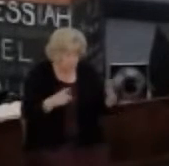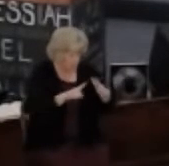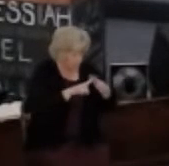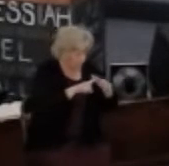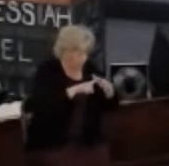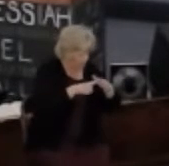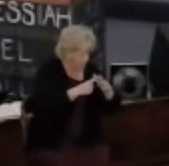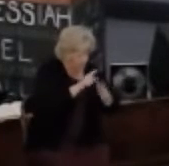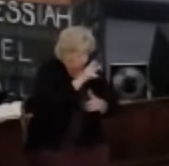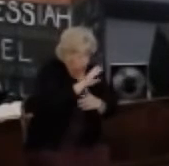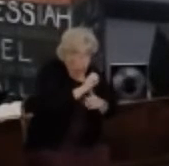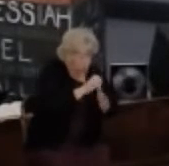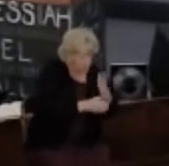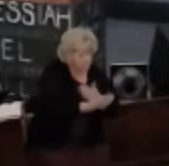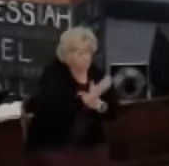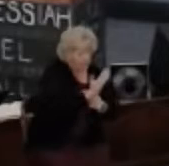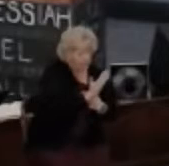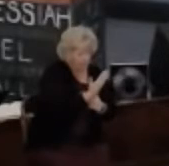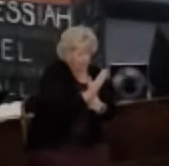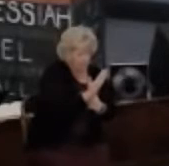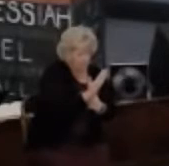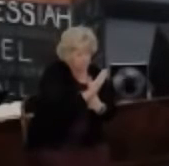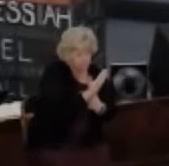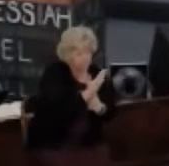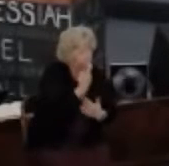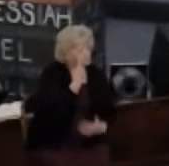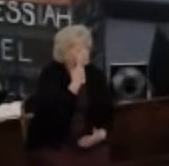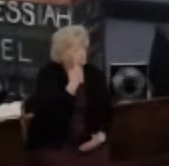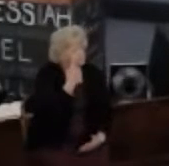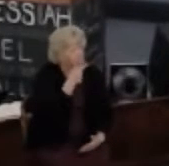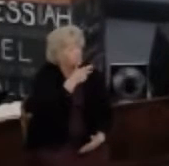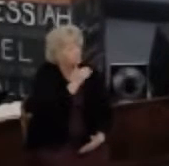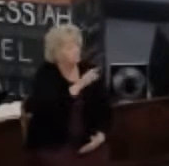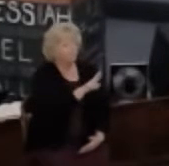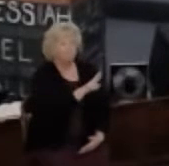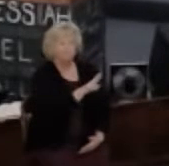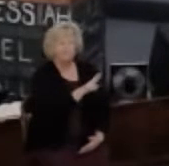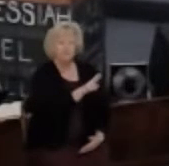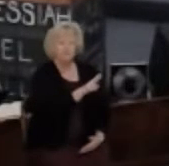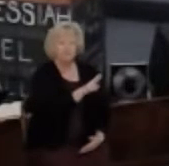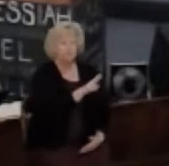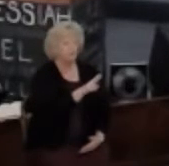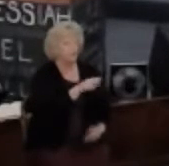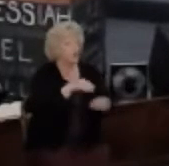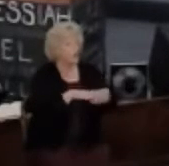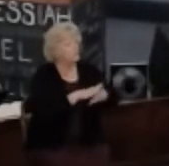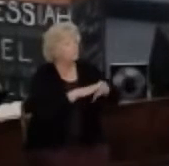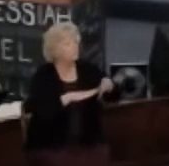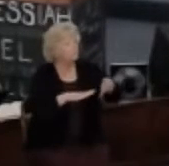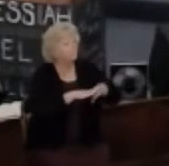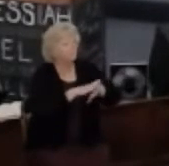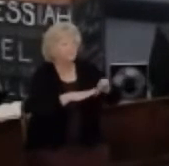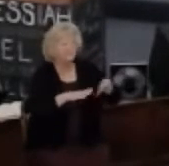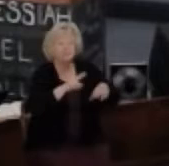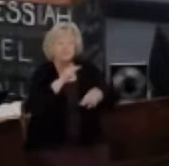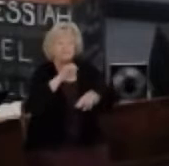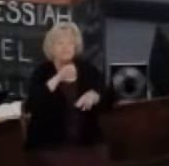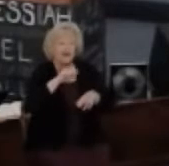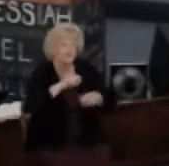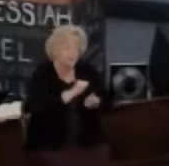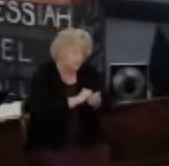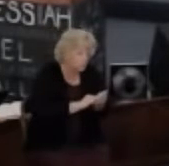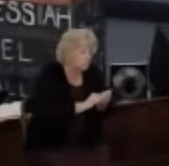of Luke chapter 5 here, we see that Peter is on the beach. He's washing his fishing nets.